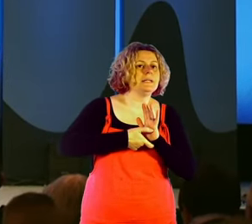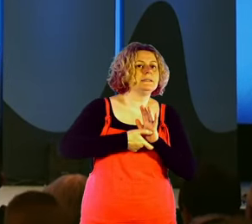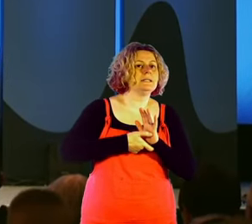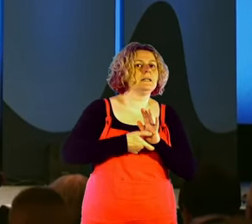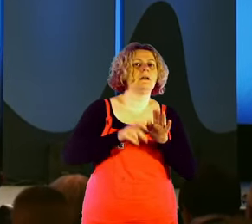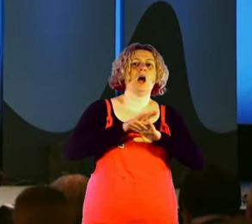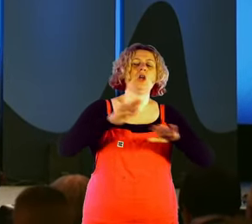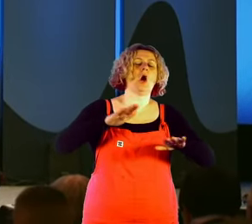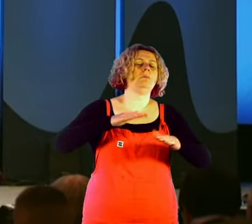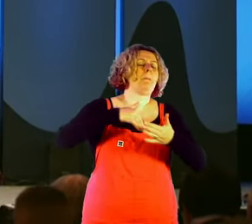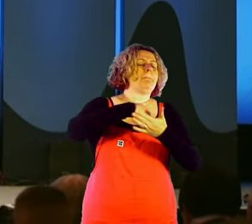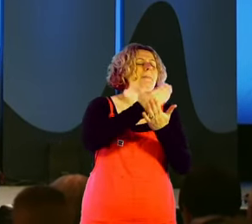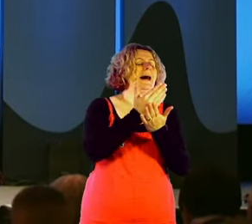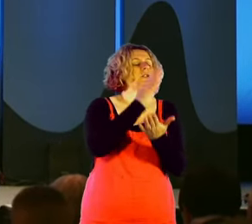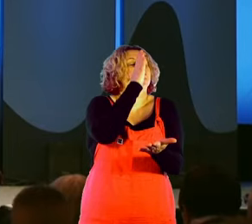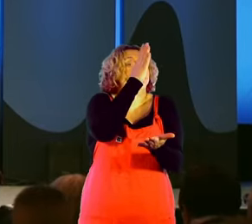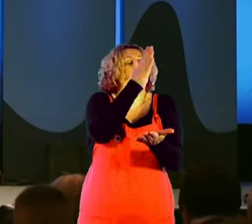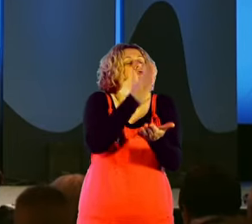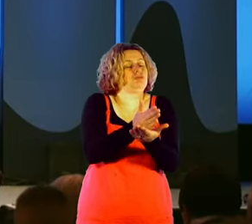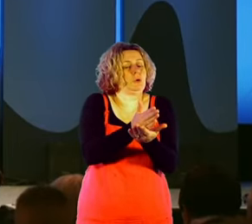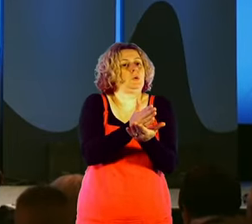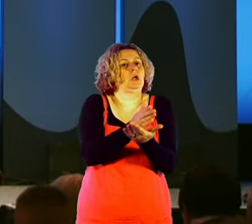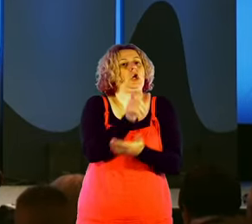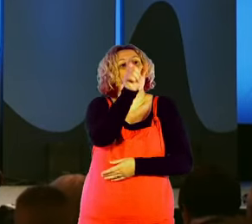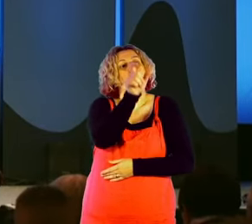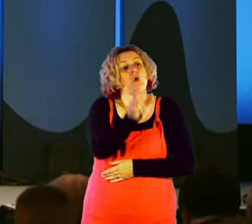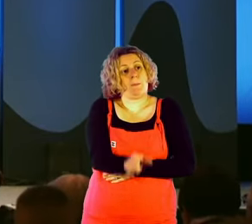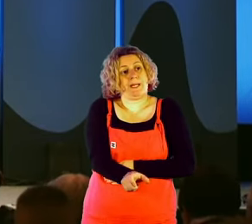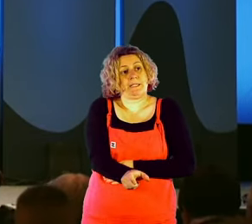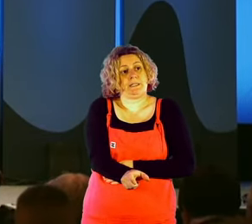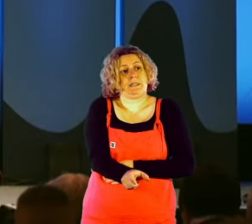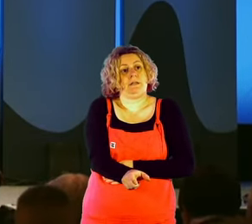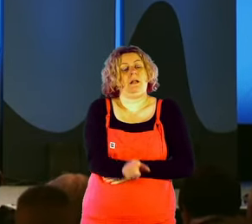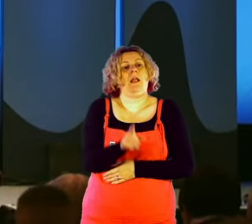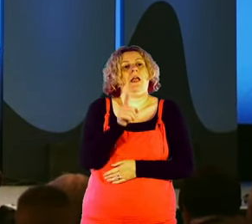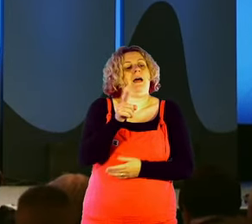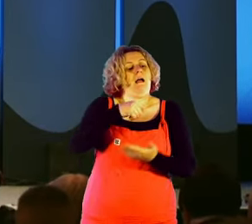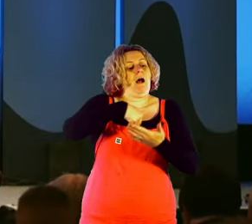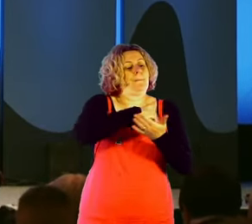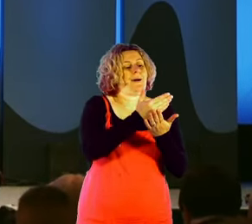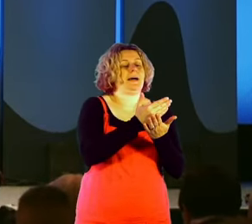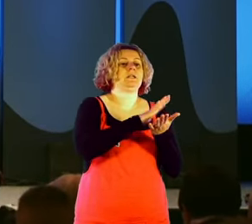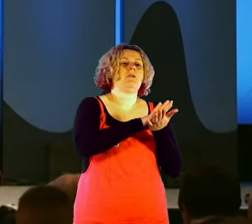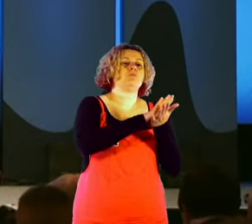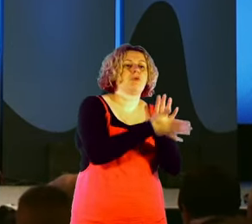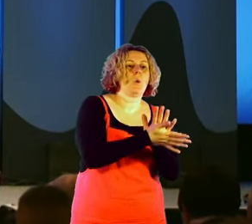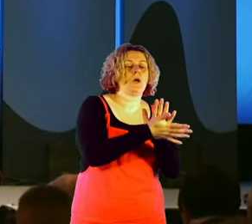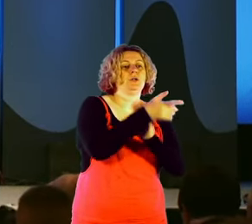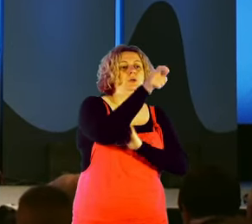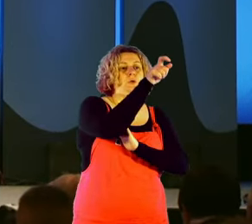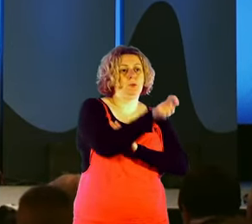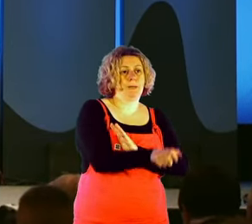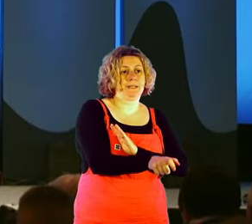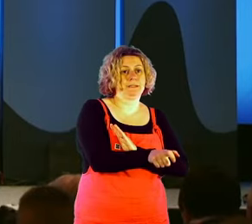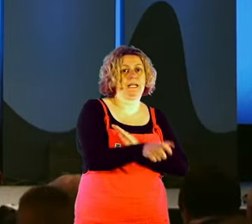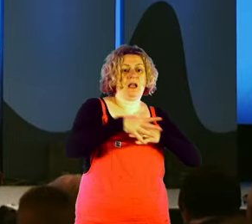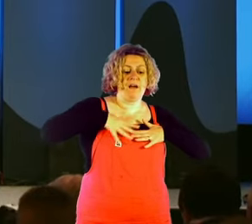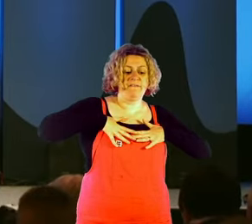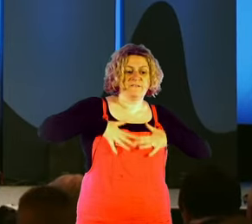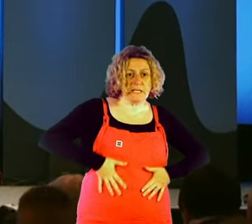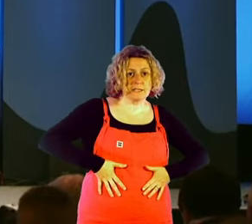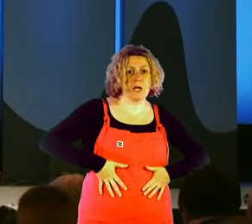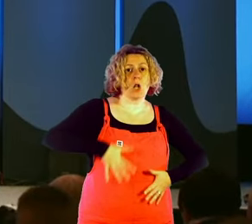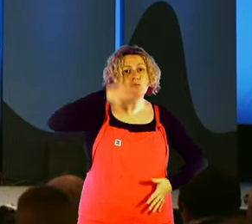humanity. They are part of our broken humanity. Physical reminders that we all of us live in a